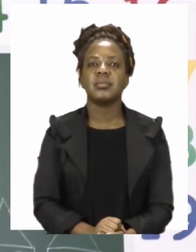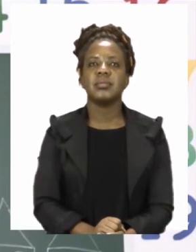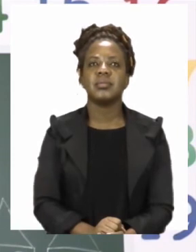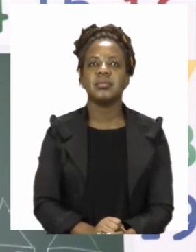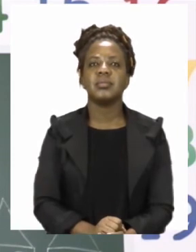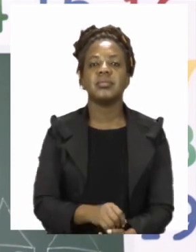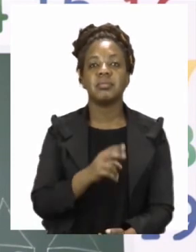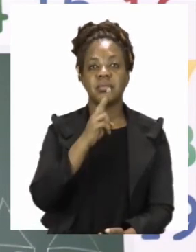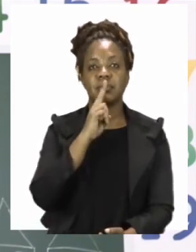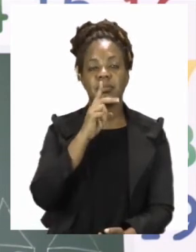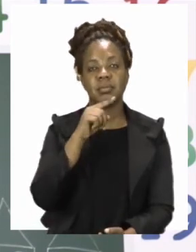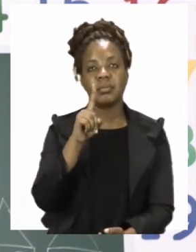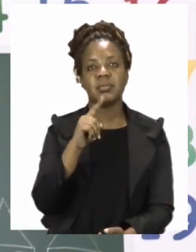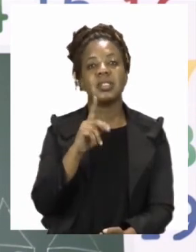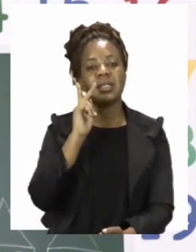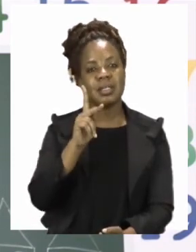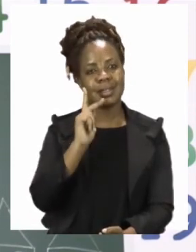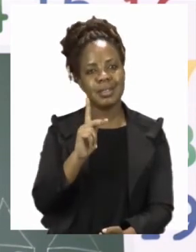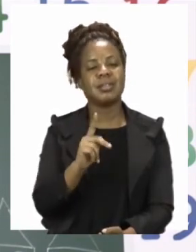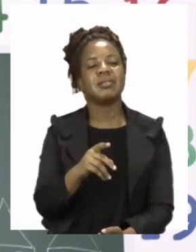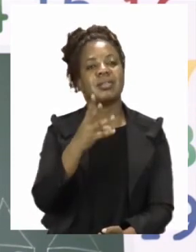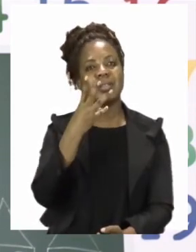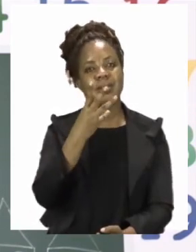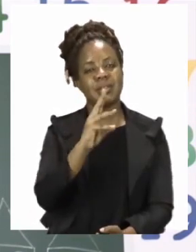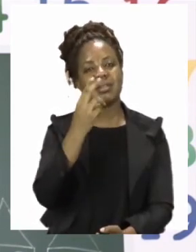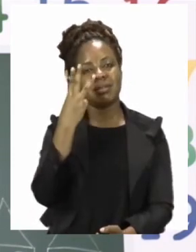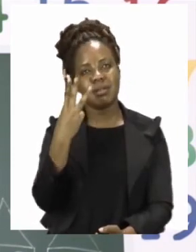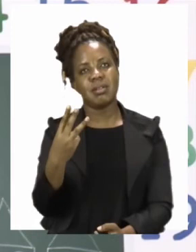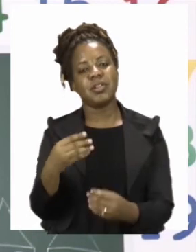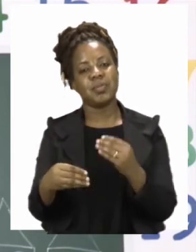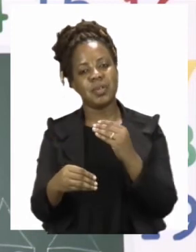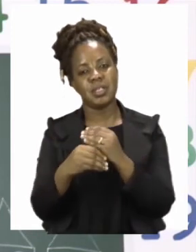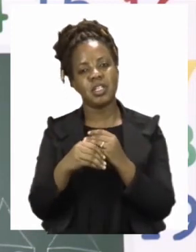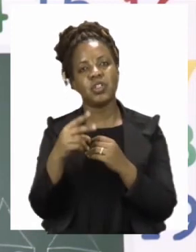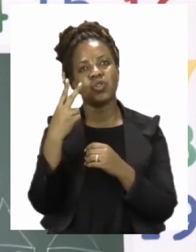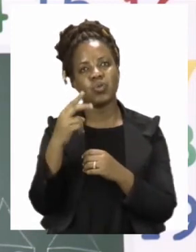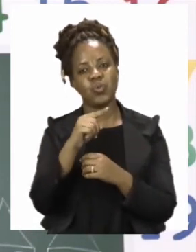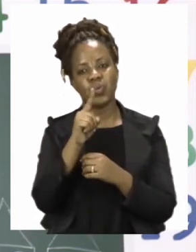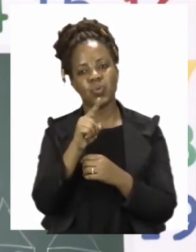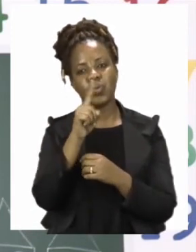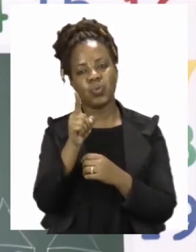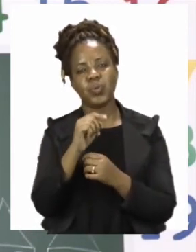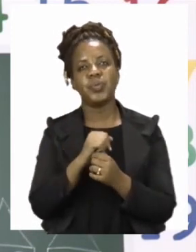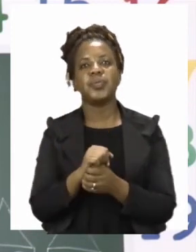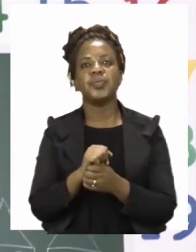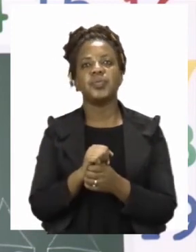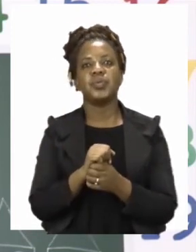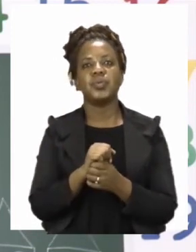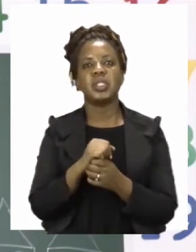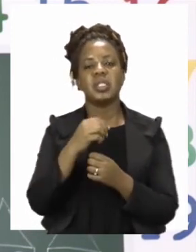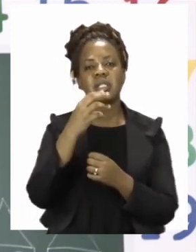hops. Now we're going to hop from 59 to 61. So we're going to start